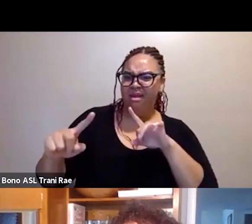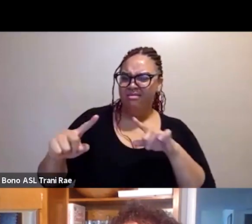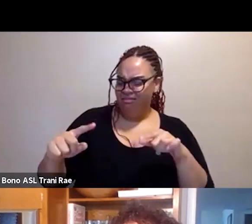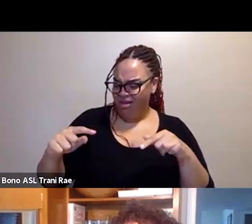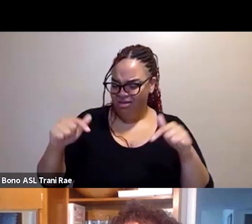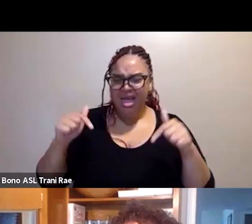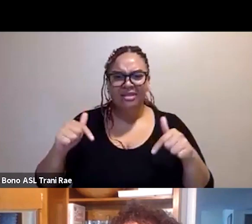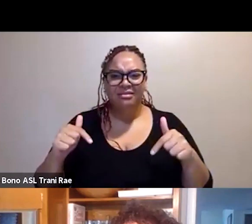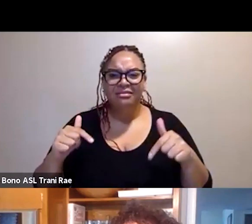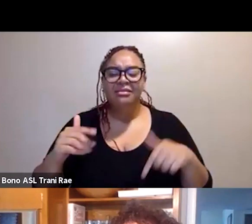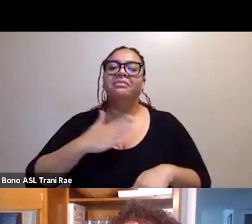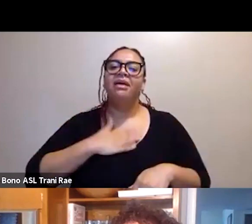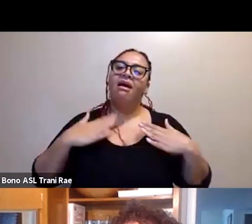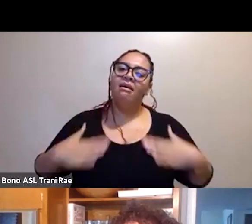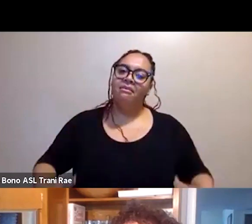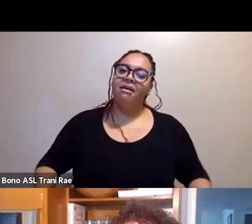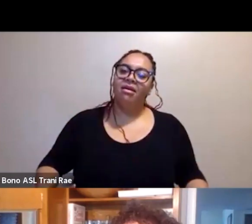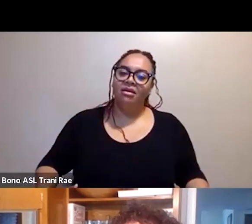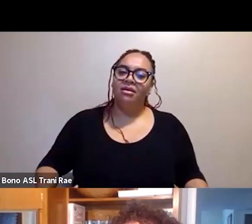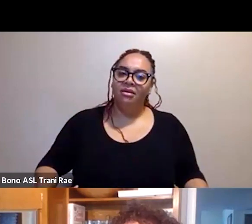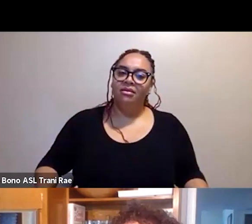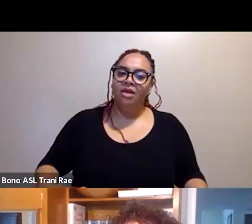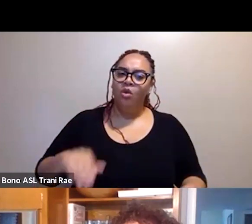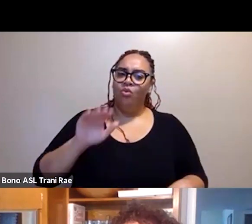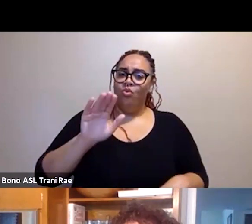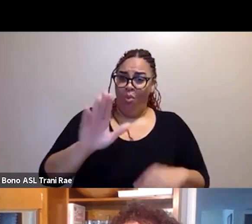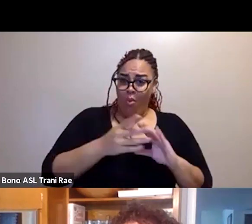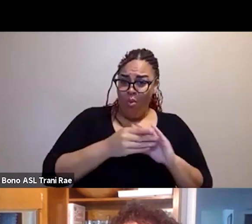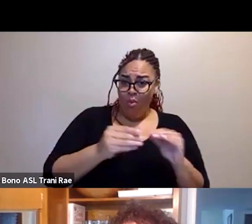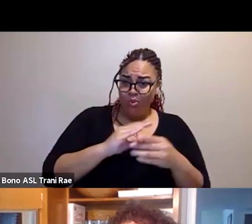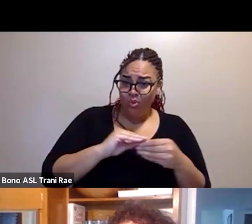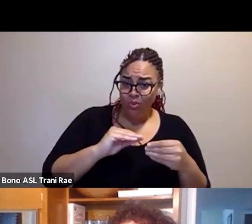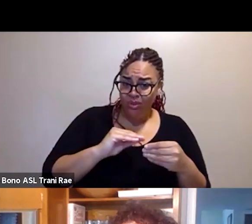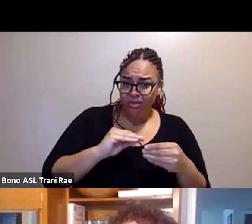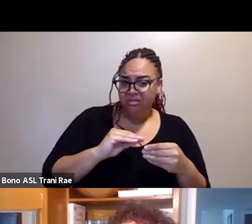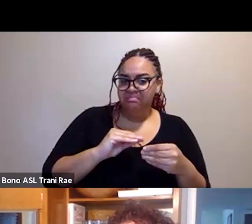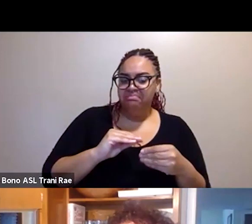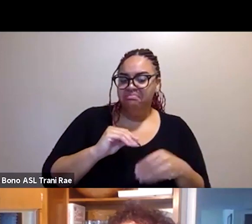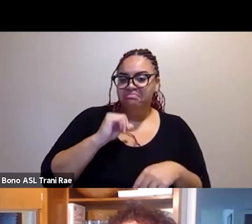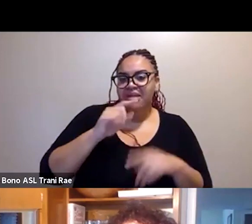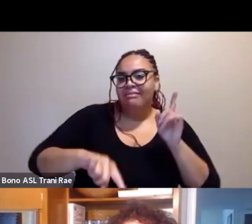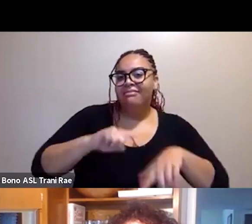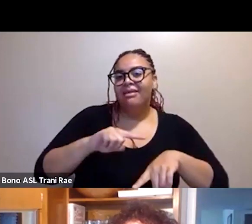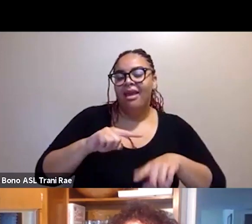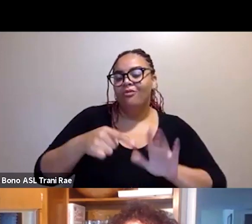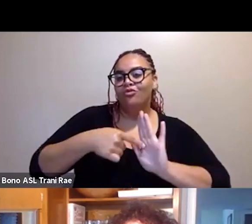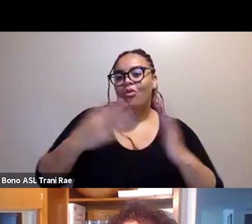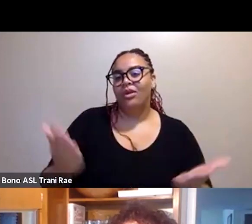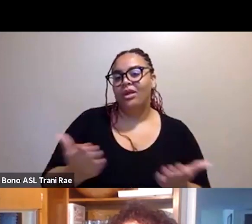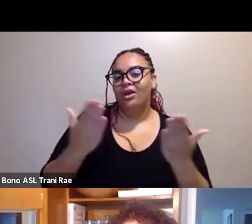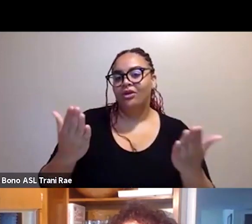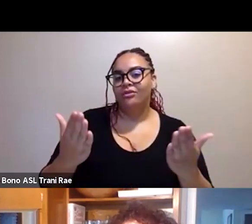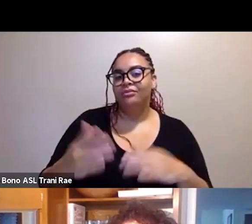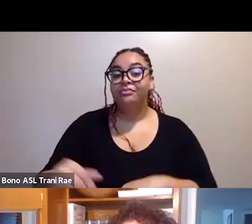is my body, and your stories don't get airtime here. If